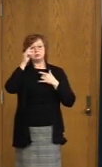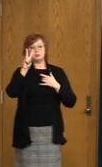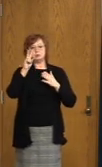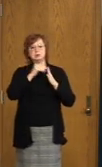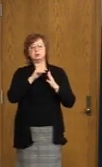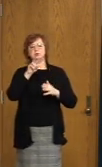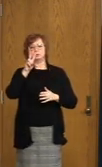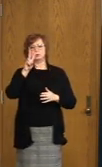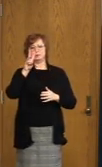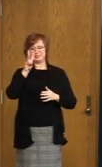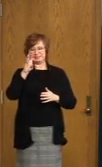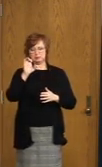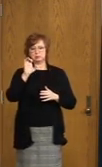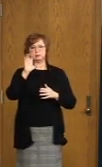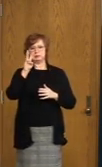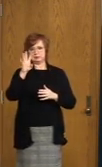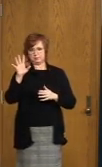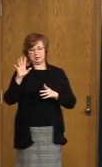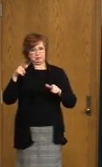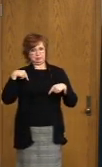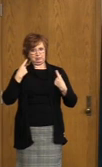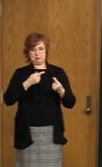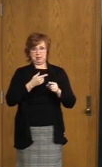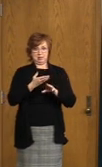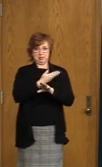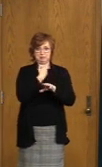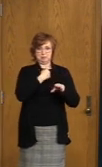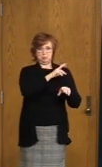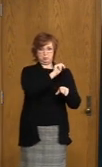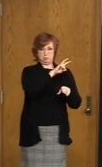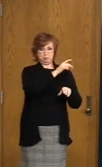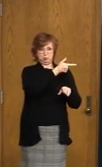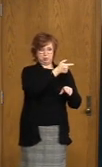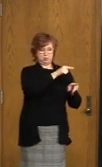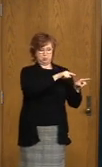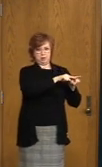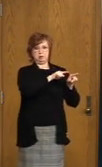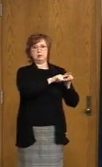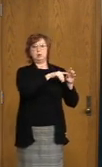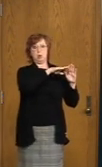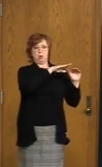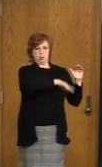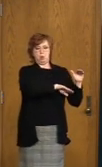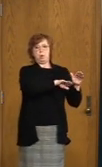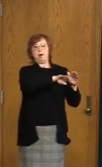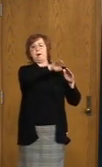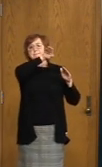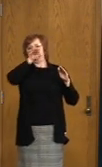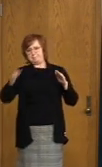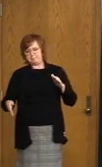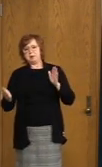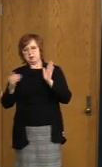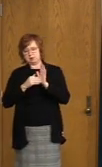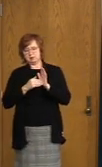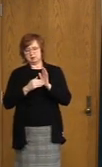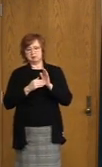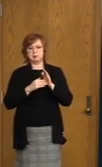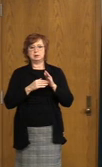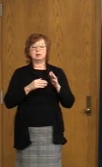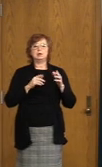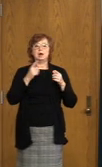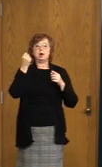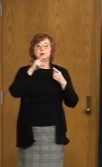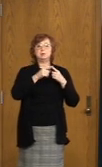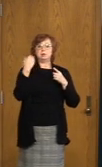2,665, and that is the lowest level since November the 21st, and now down over 40% from our peak